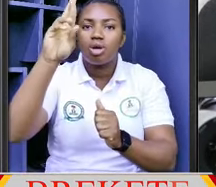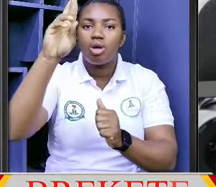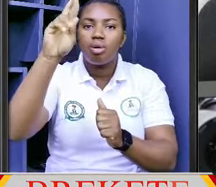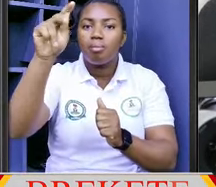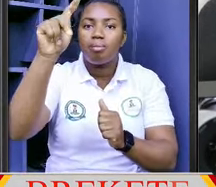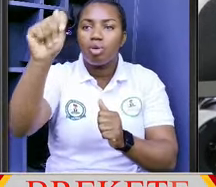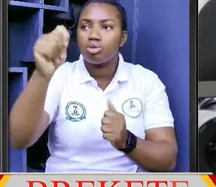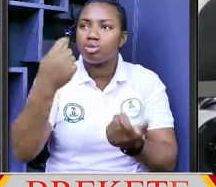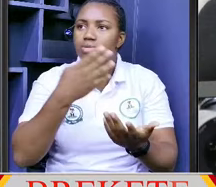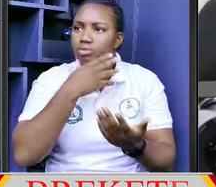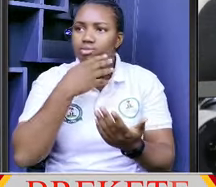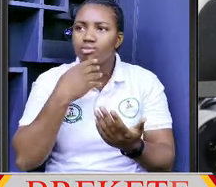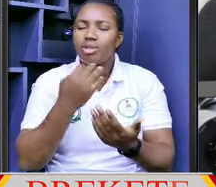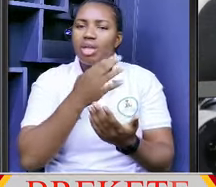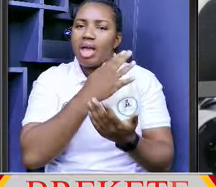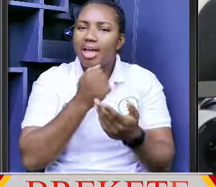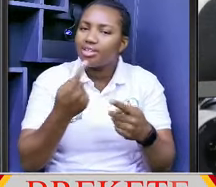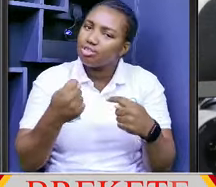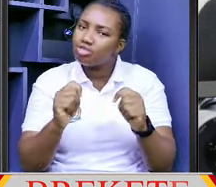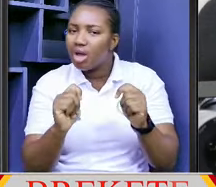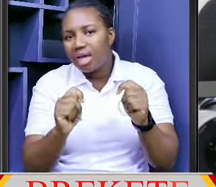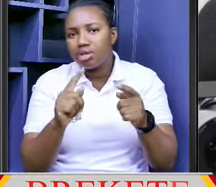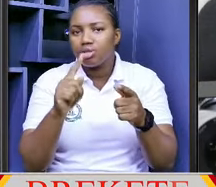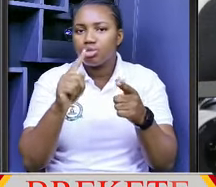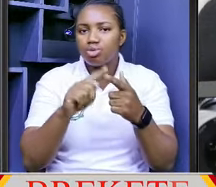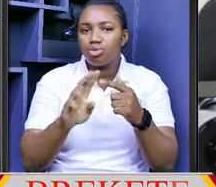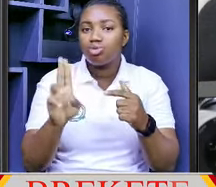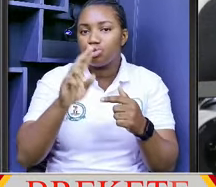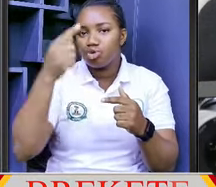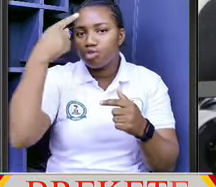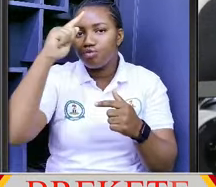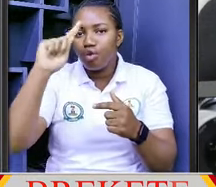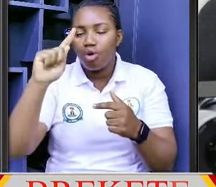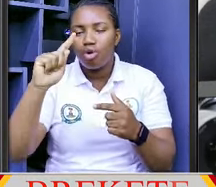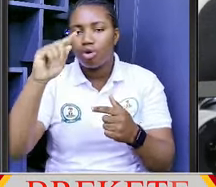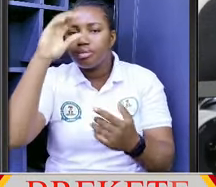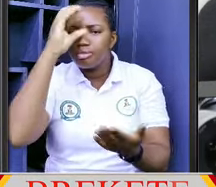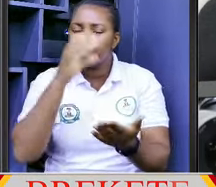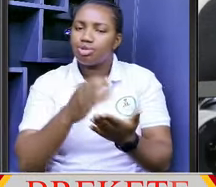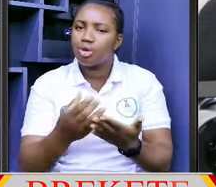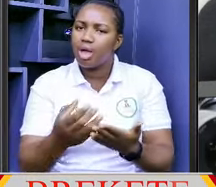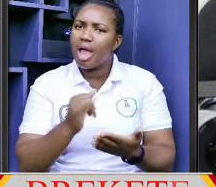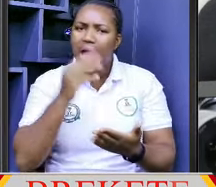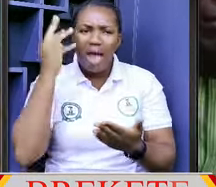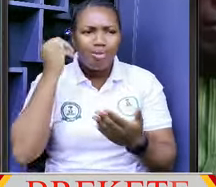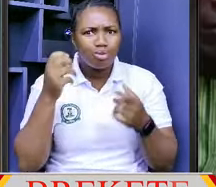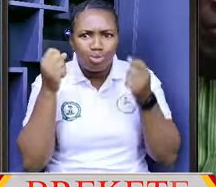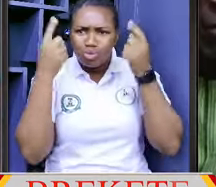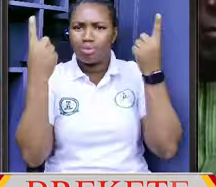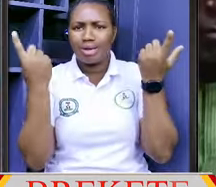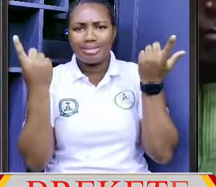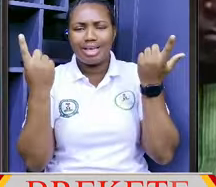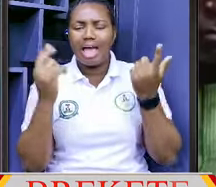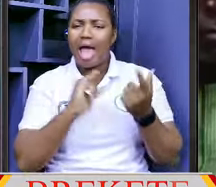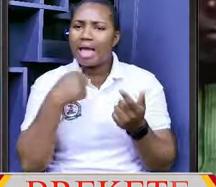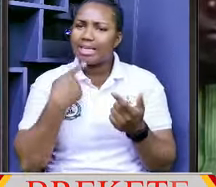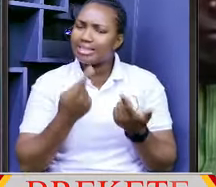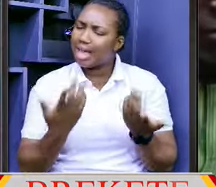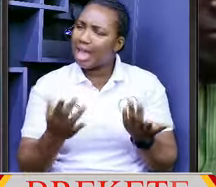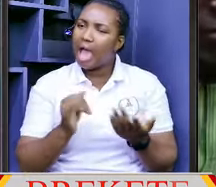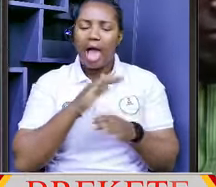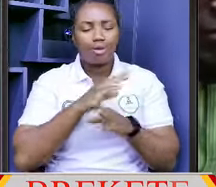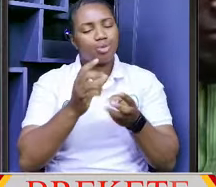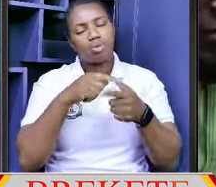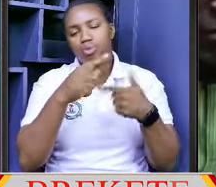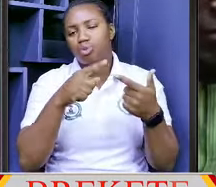to insert so that they will still put as though it's a for human being. I was so shocked as a Kai. I did not want to go to